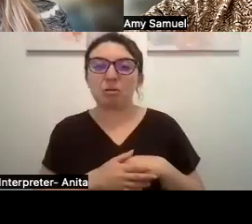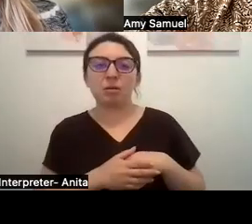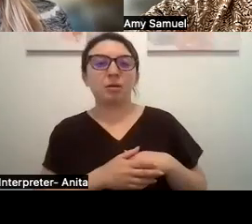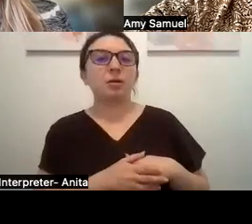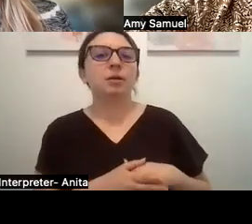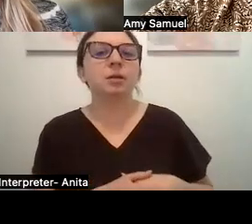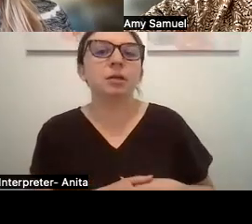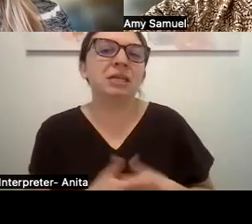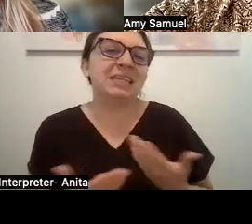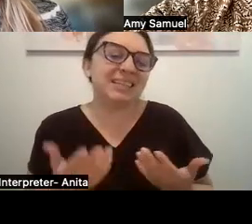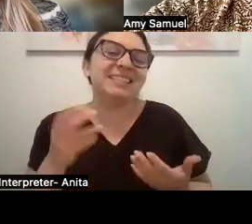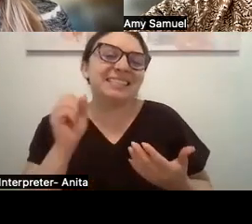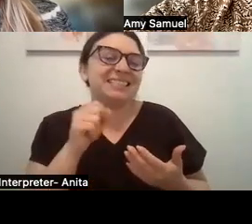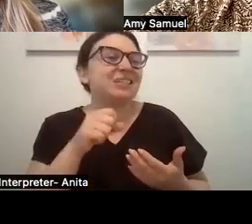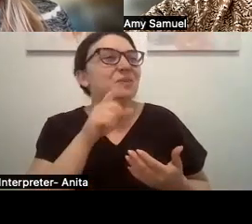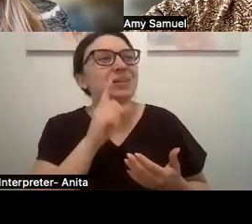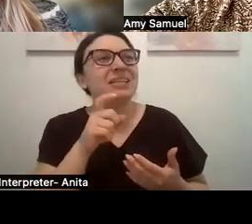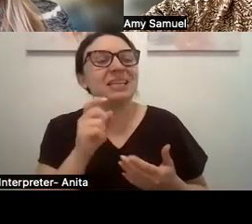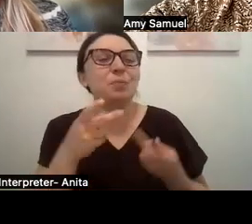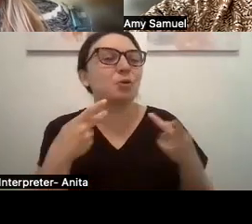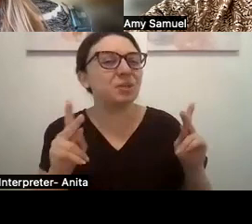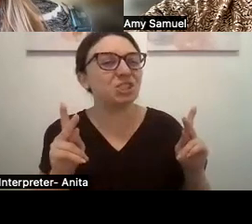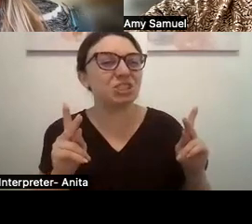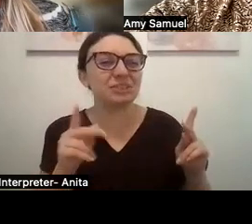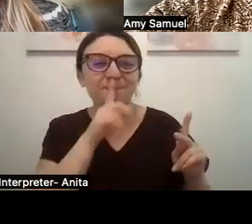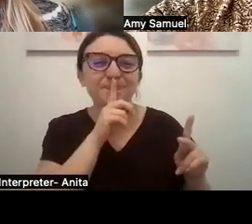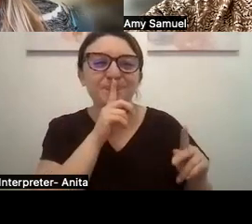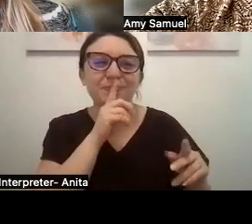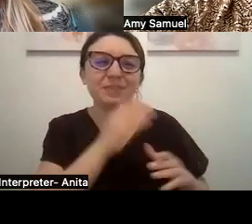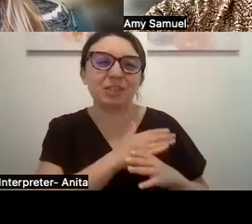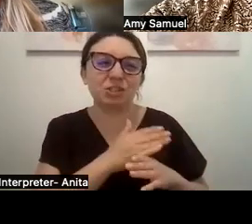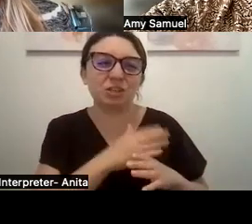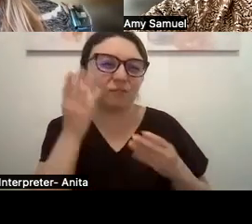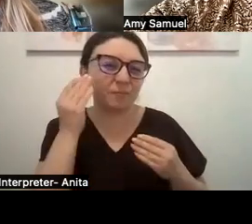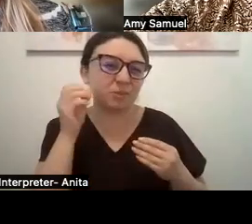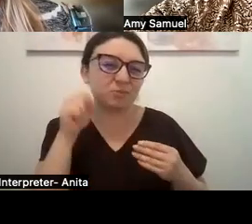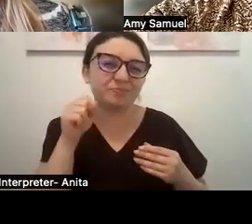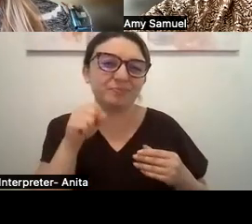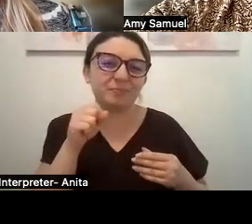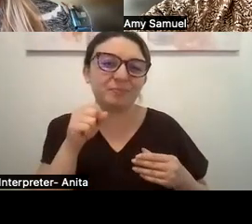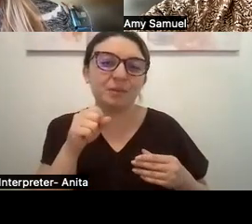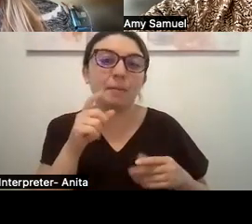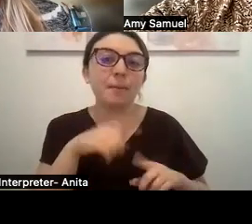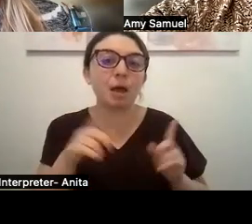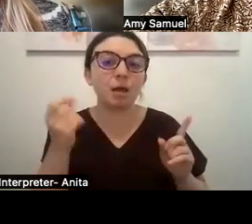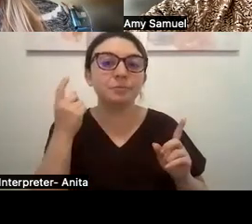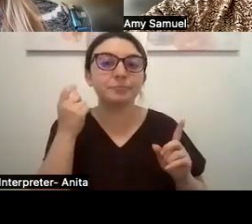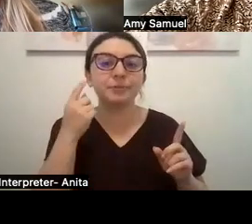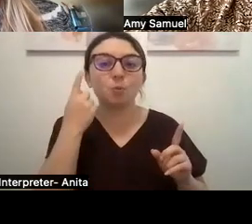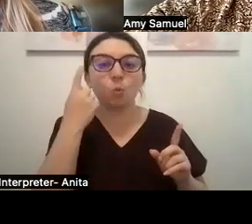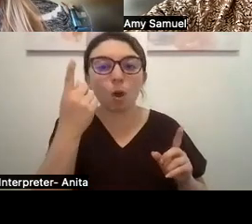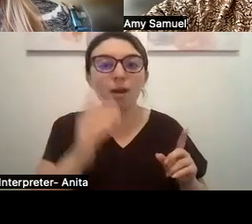have permission and all of our students in our emails, we can't really share that information. I do want to have a caveat. There's only one